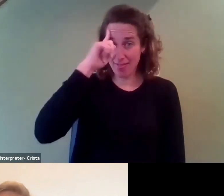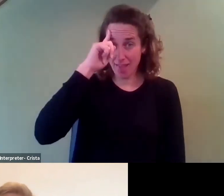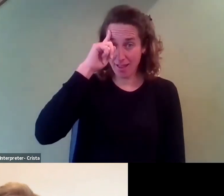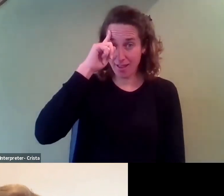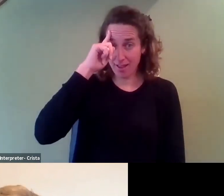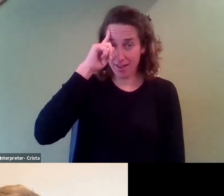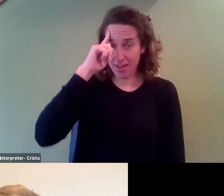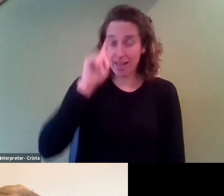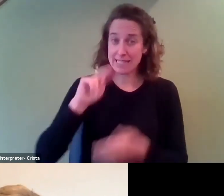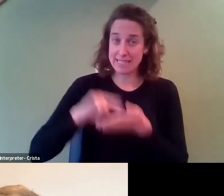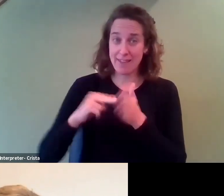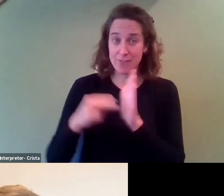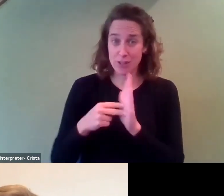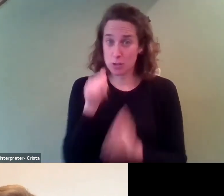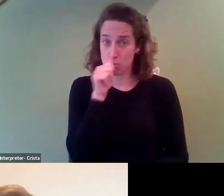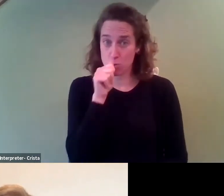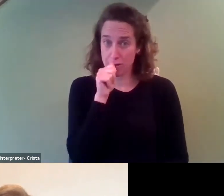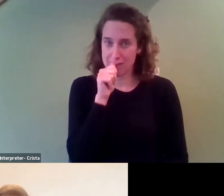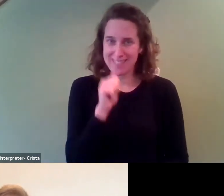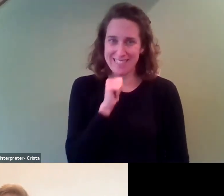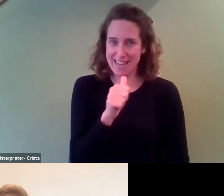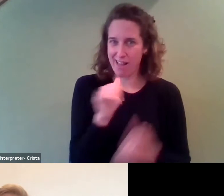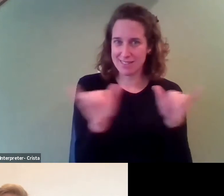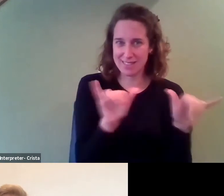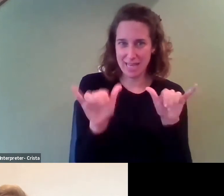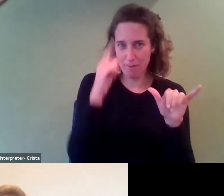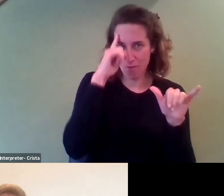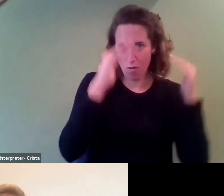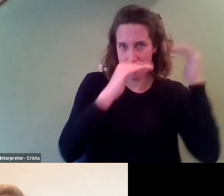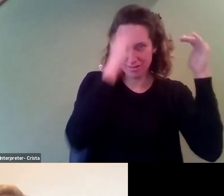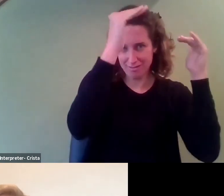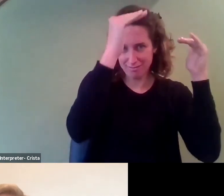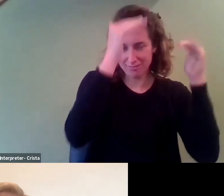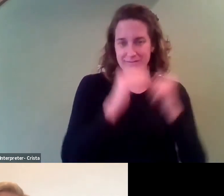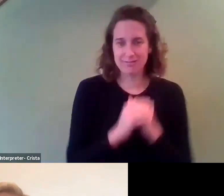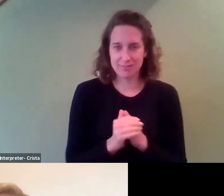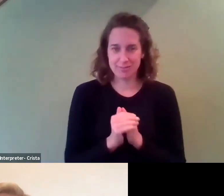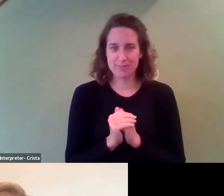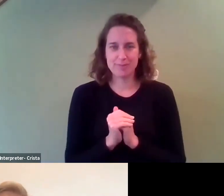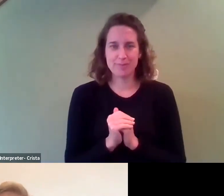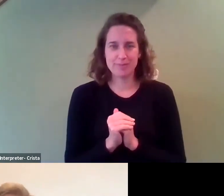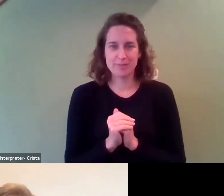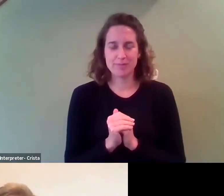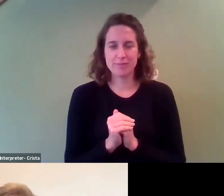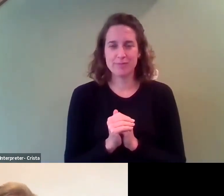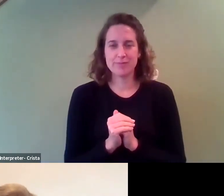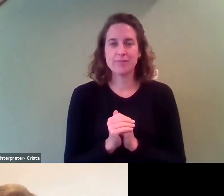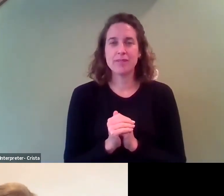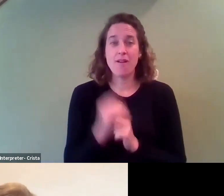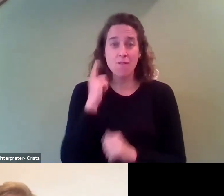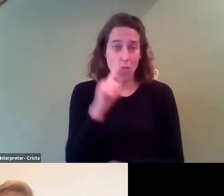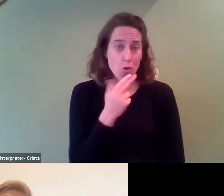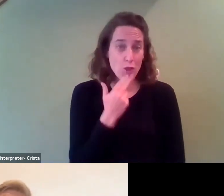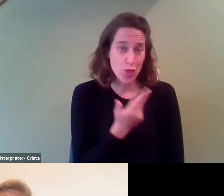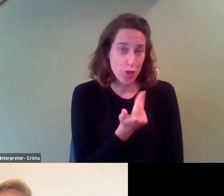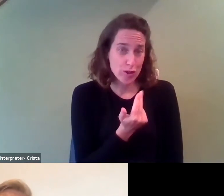your and my definition of privacy, in terms of who can see what and who can know what. The definition of a 13-year-old of